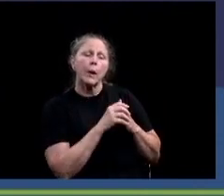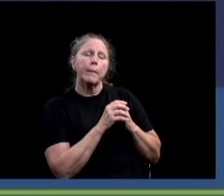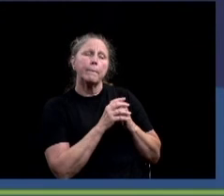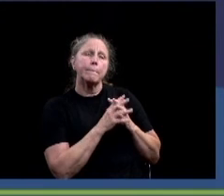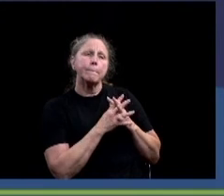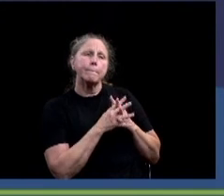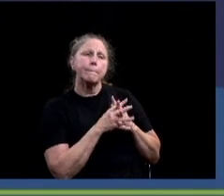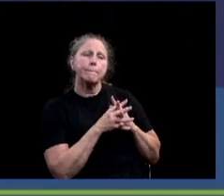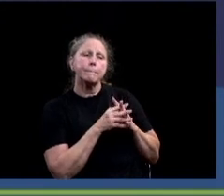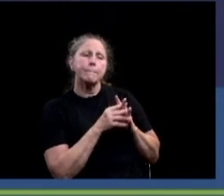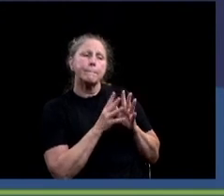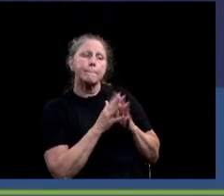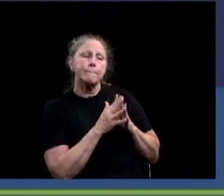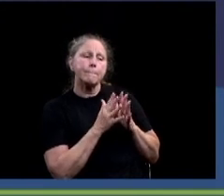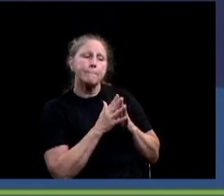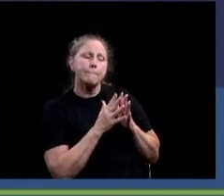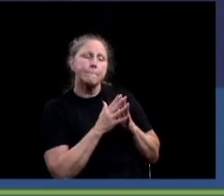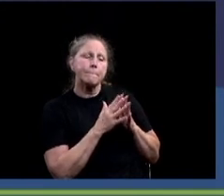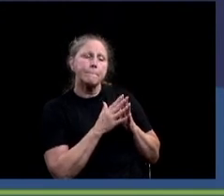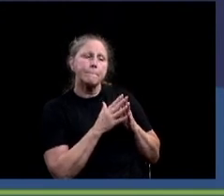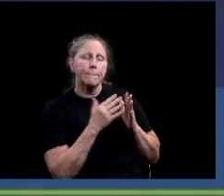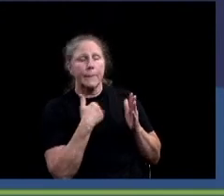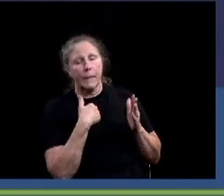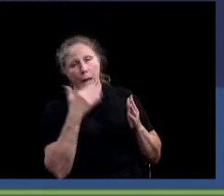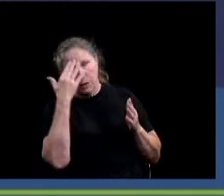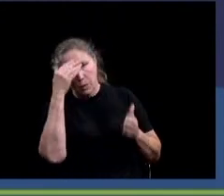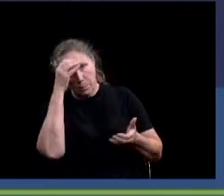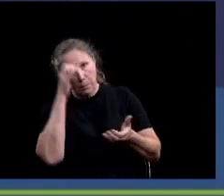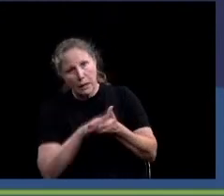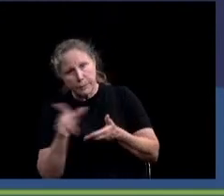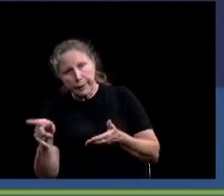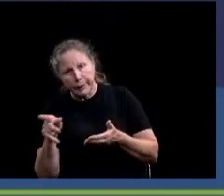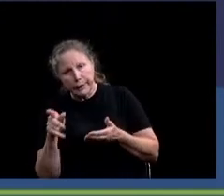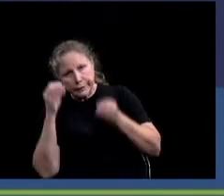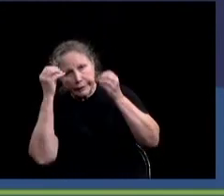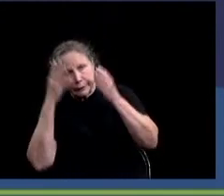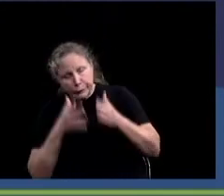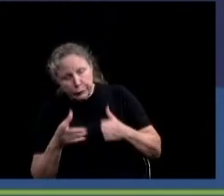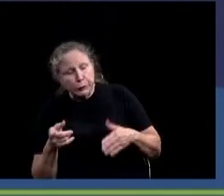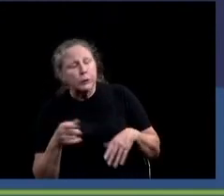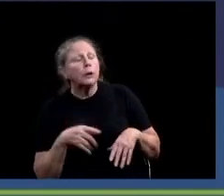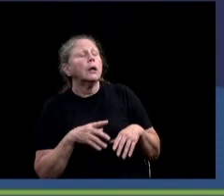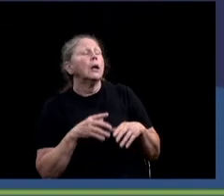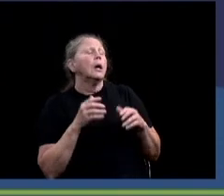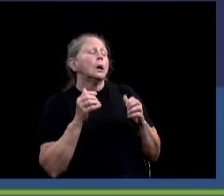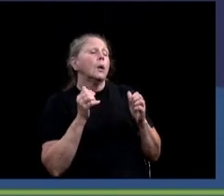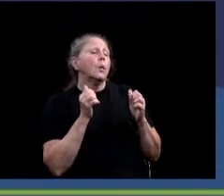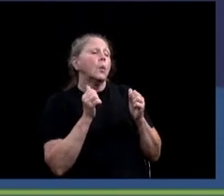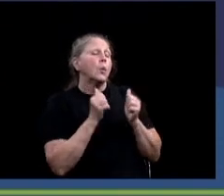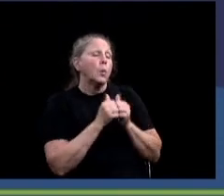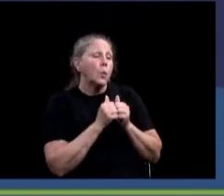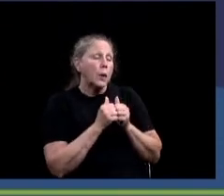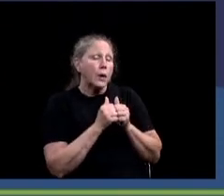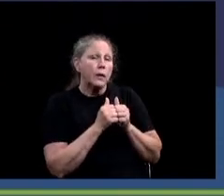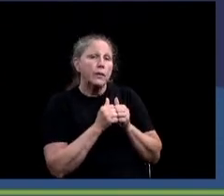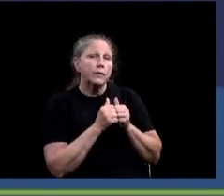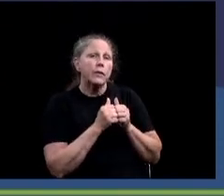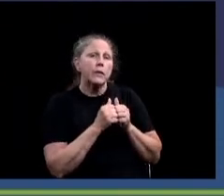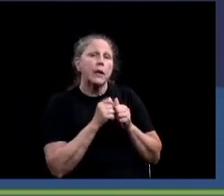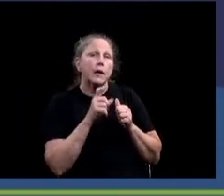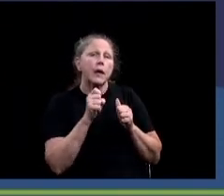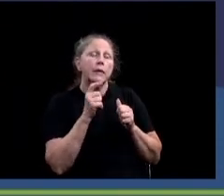my husband's in education. So with the Texas Association of Black School